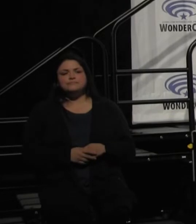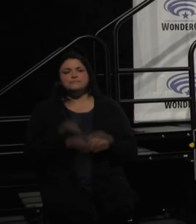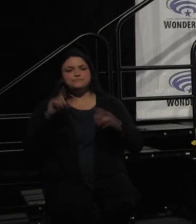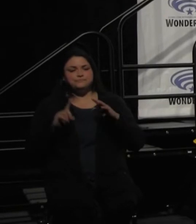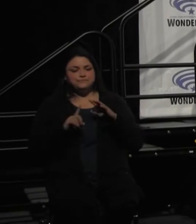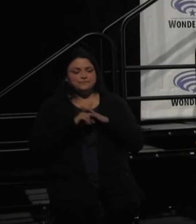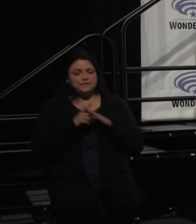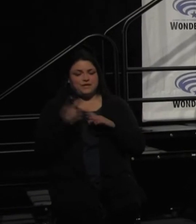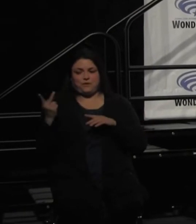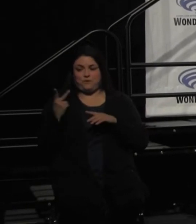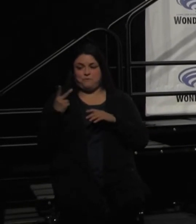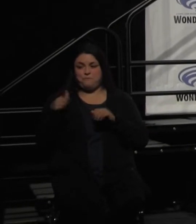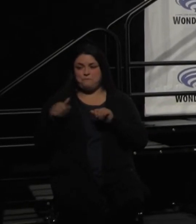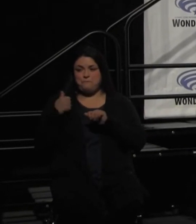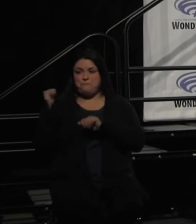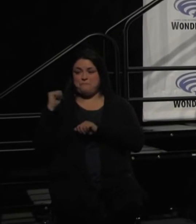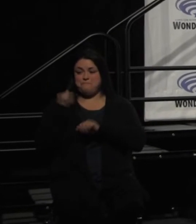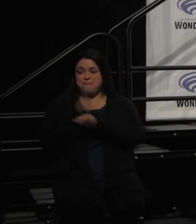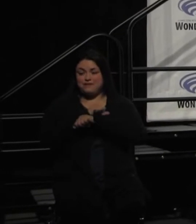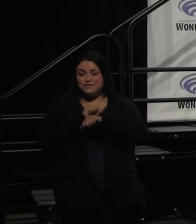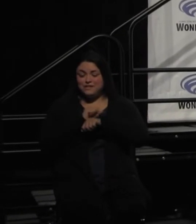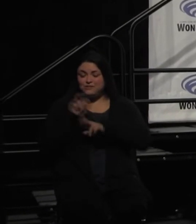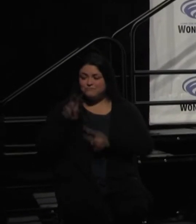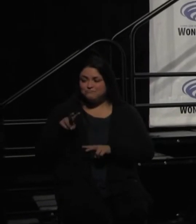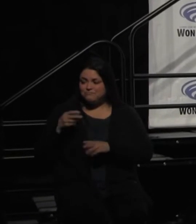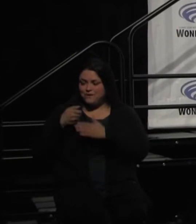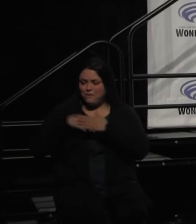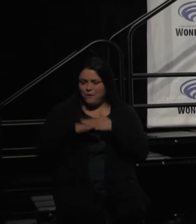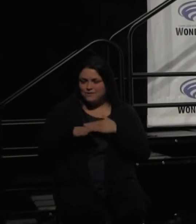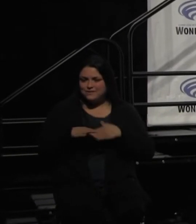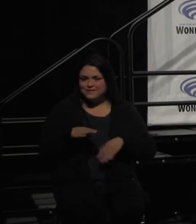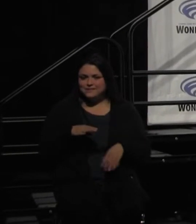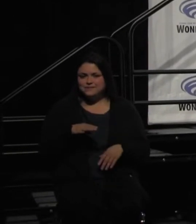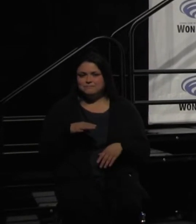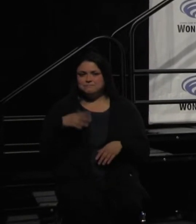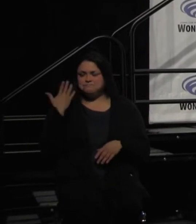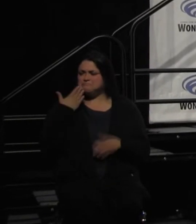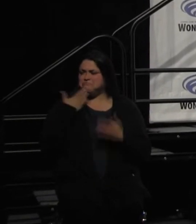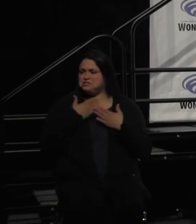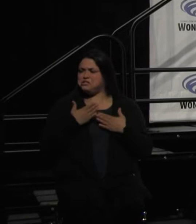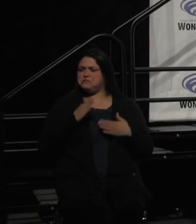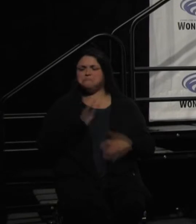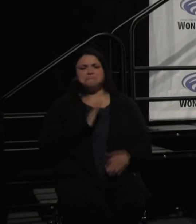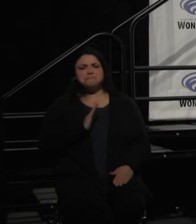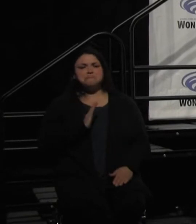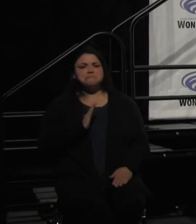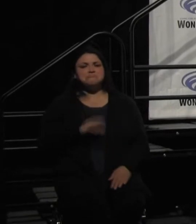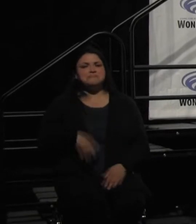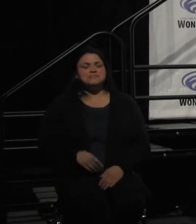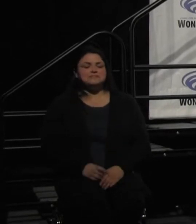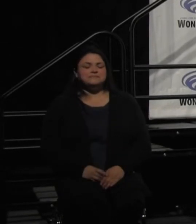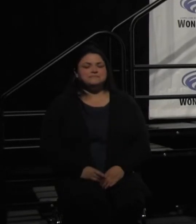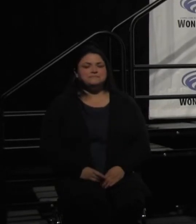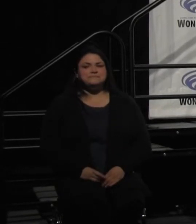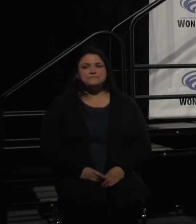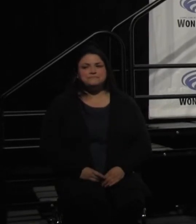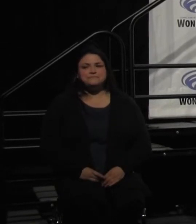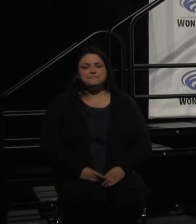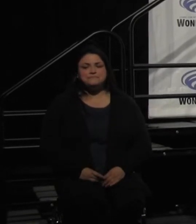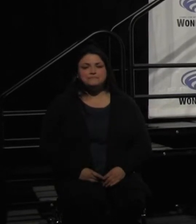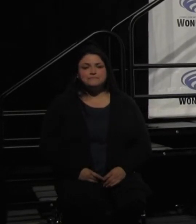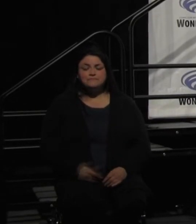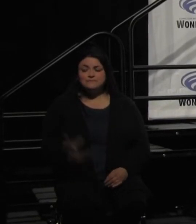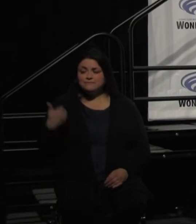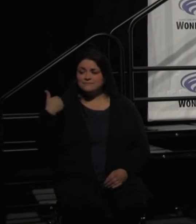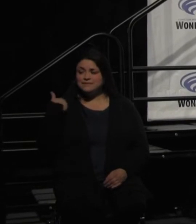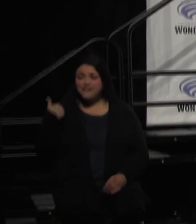we're backstage, I'm looking up, and he walks in, and Cheech is looking good, you know, he's all gussied up, you know. And he